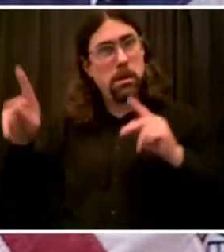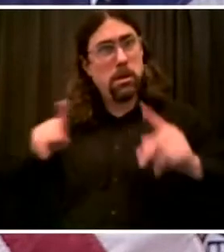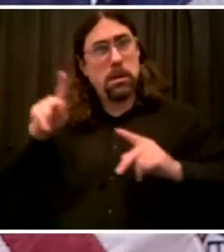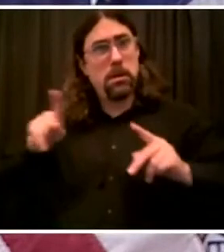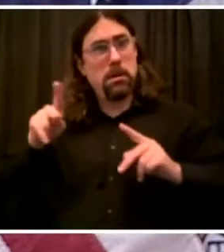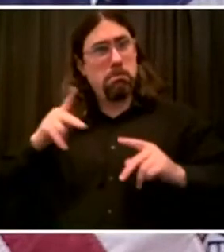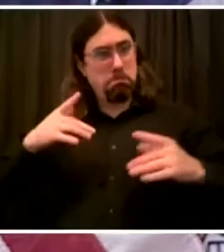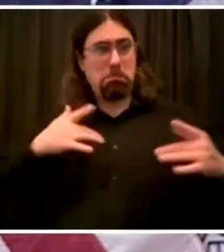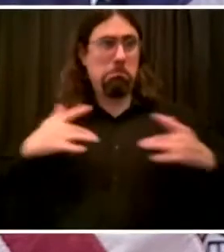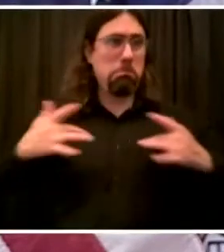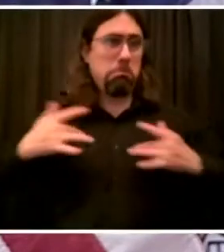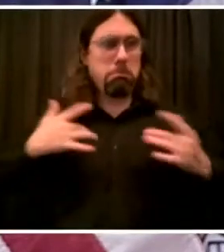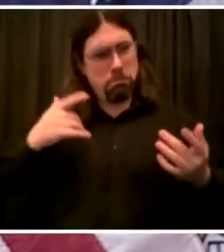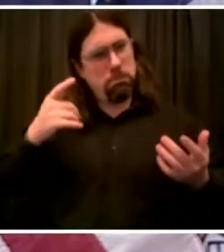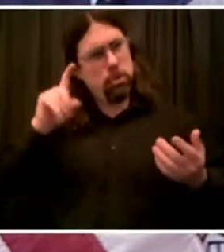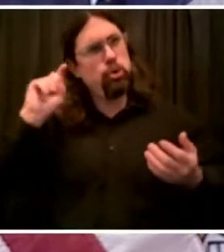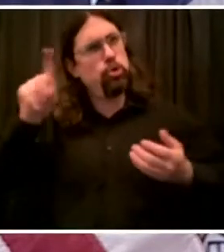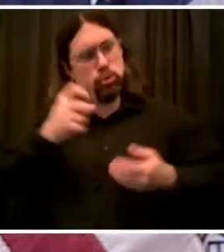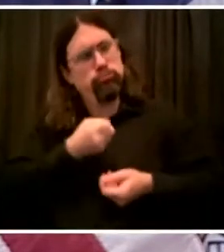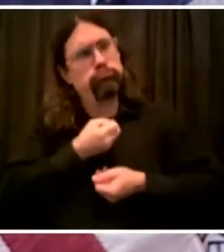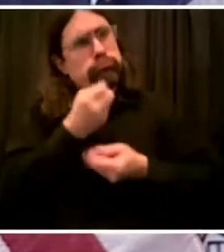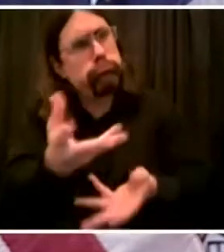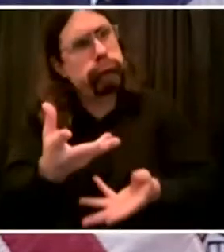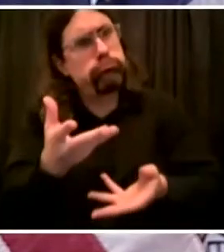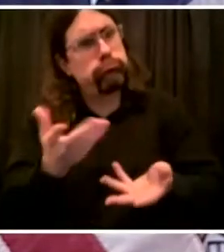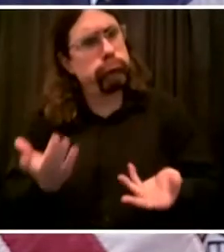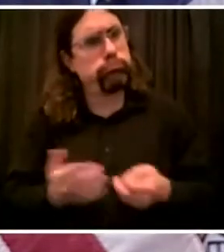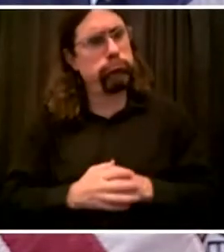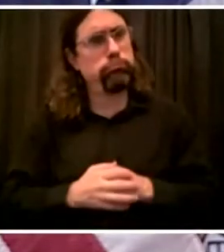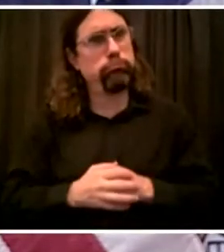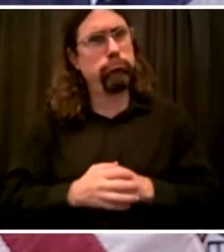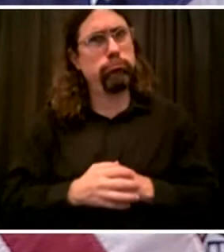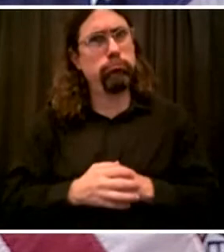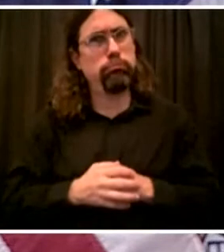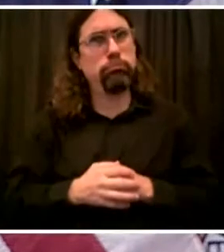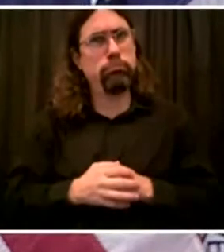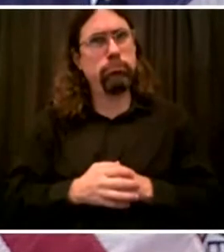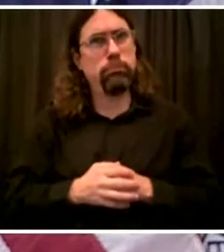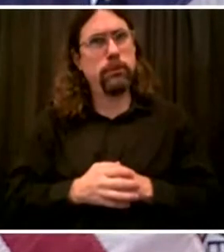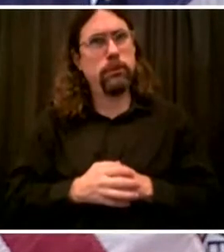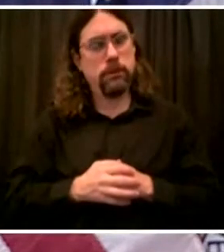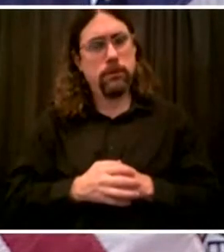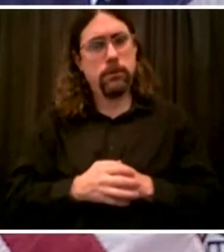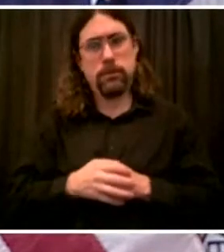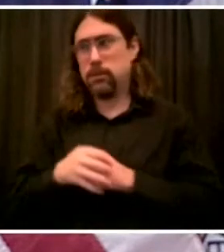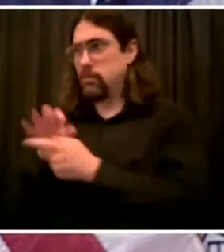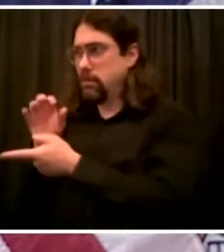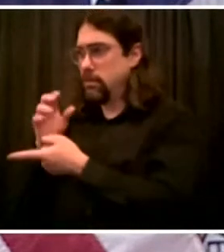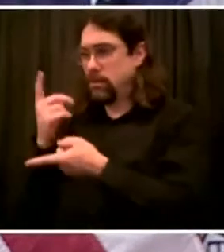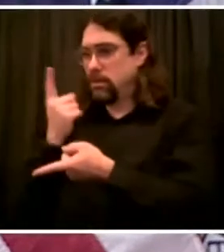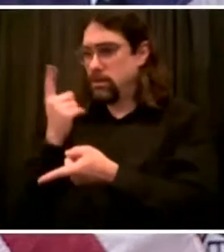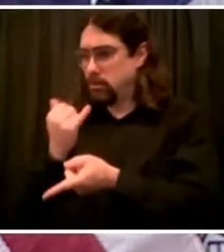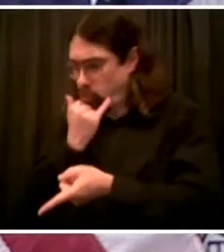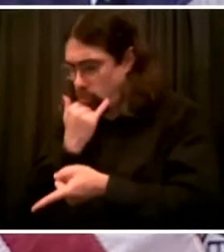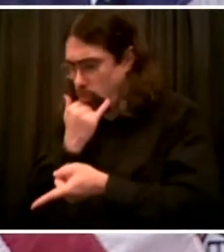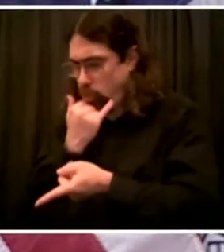were offensive in their own right. But look, again, I've been working with the